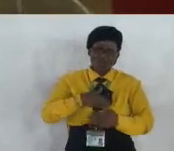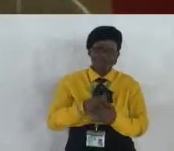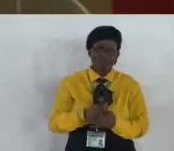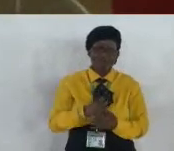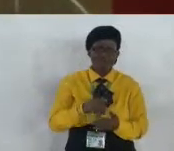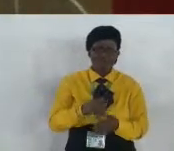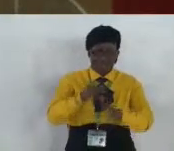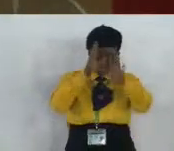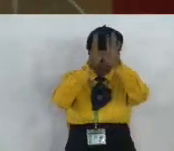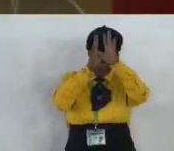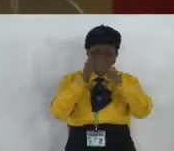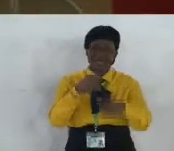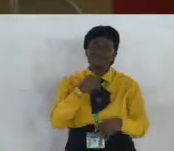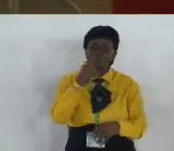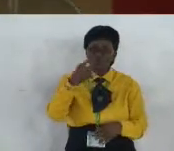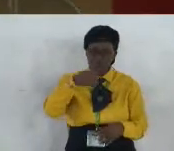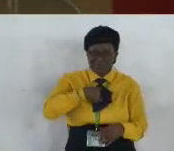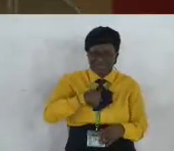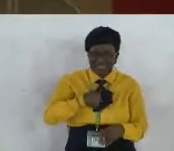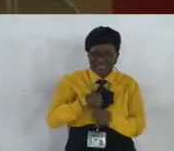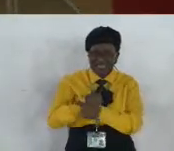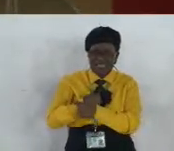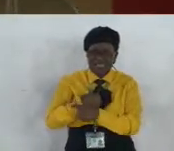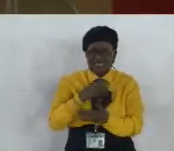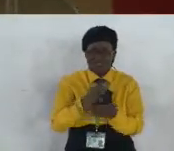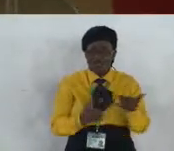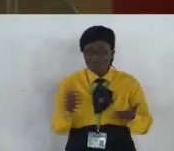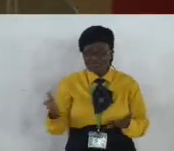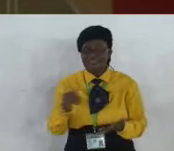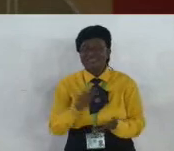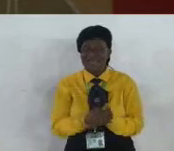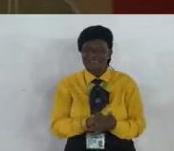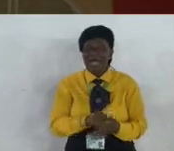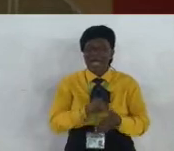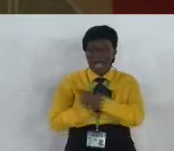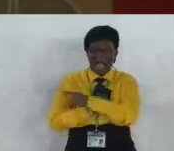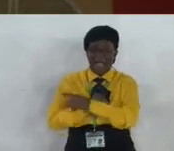Daddy told me something that I can only tell you because you are my children.